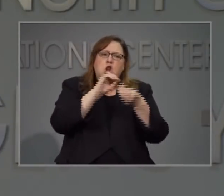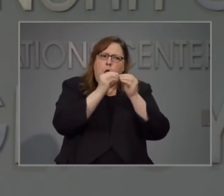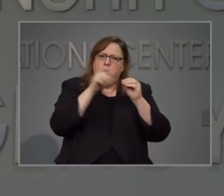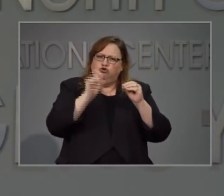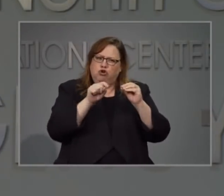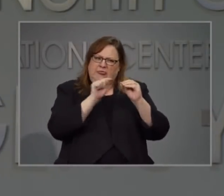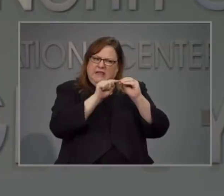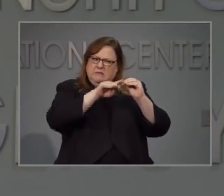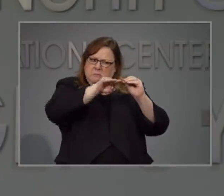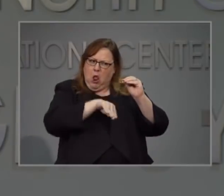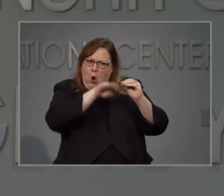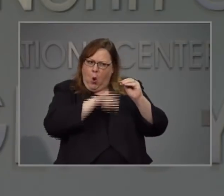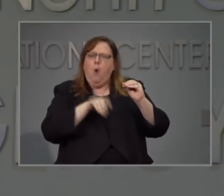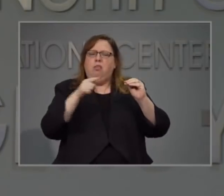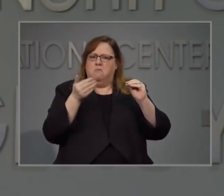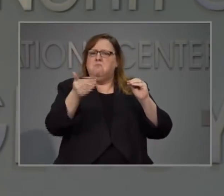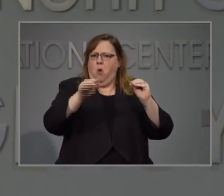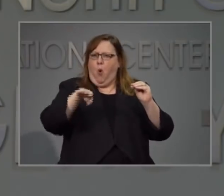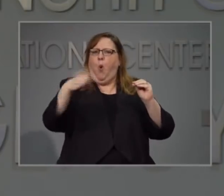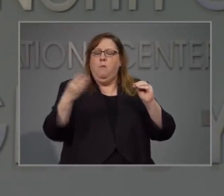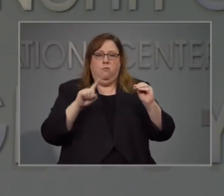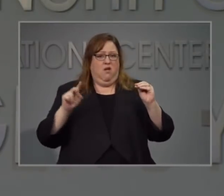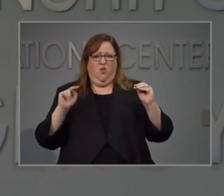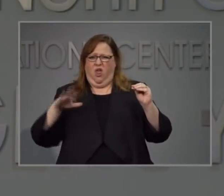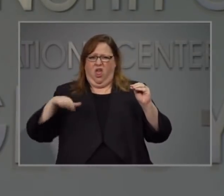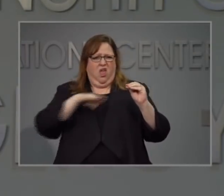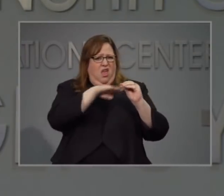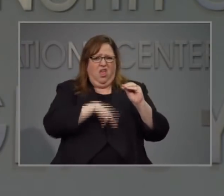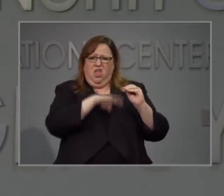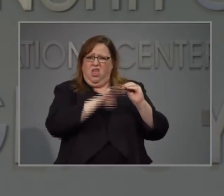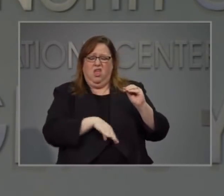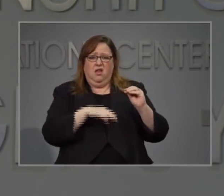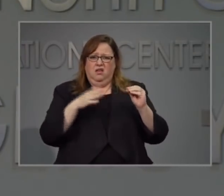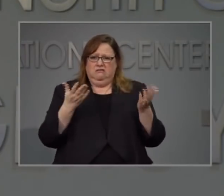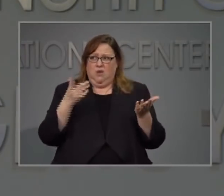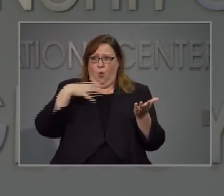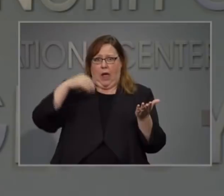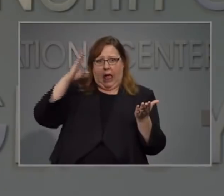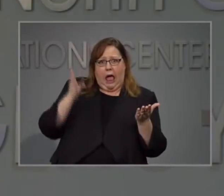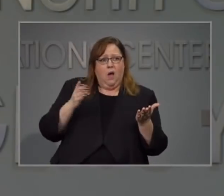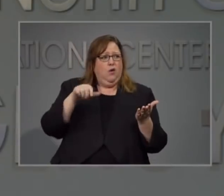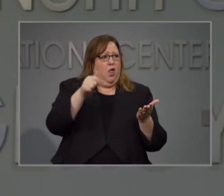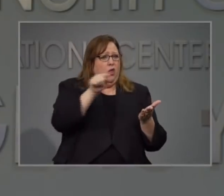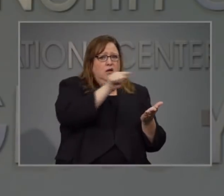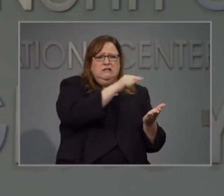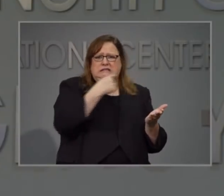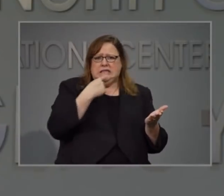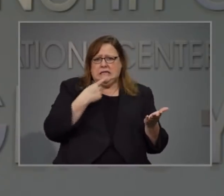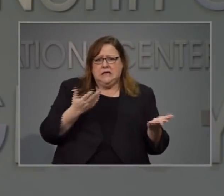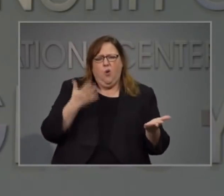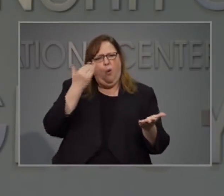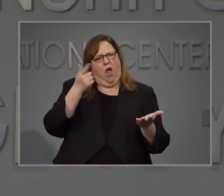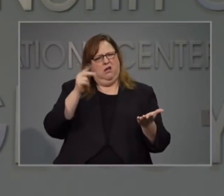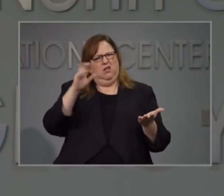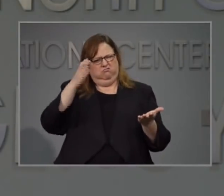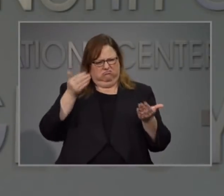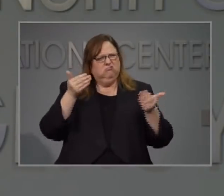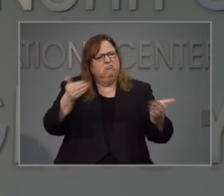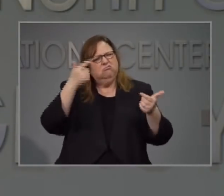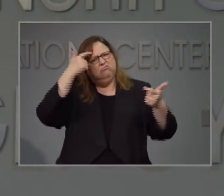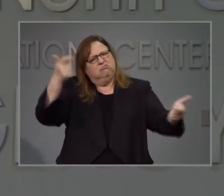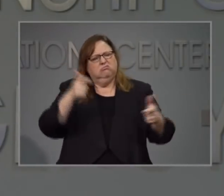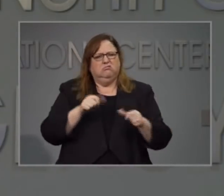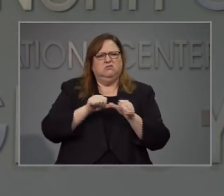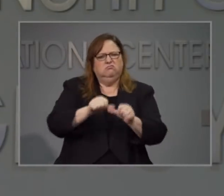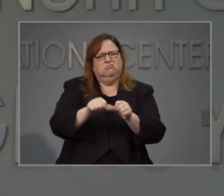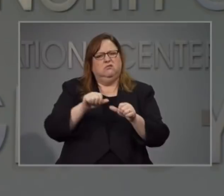feel confident that you can go forward without seeing an uptick in cases? Well, we know that there are